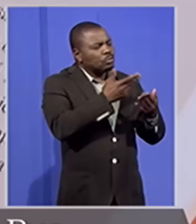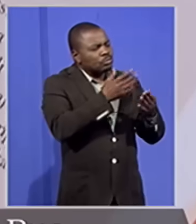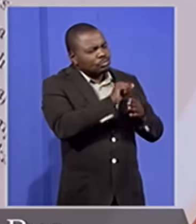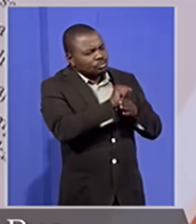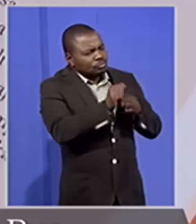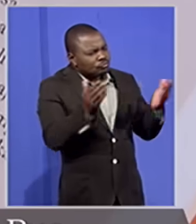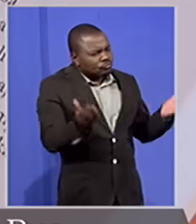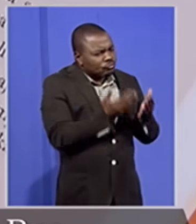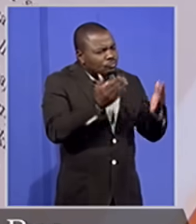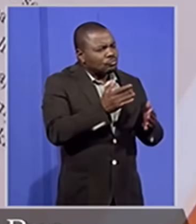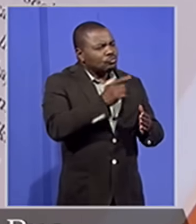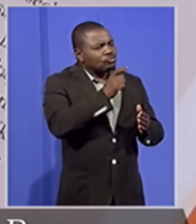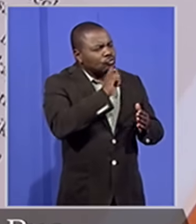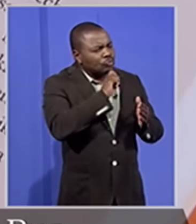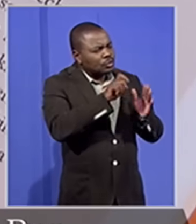puo?